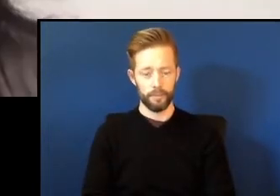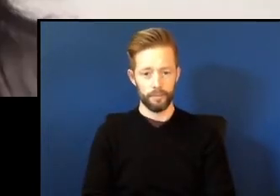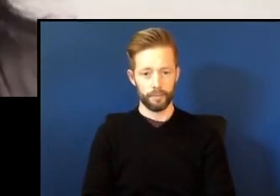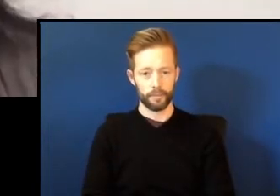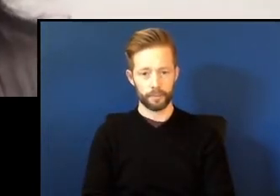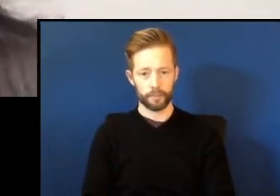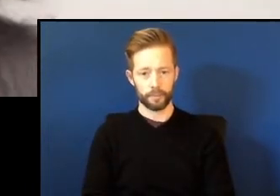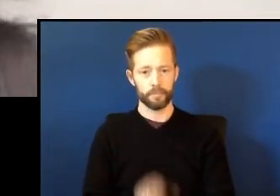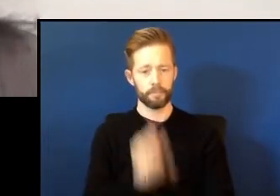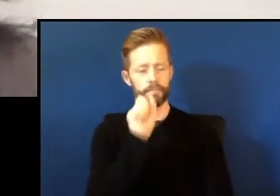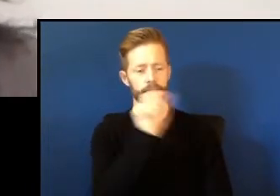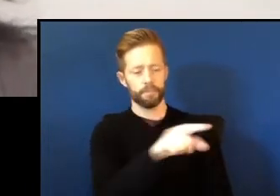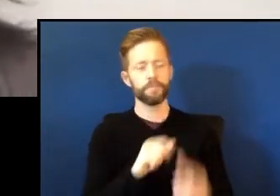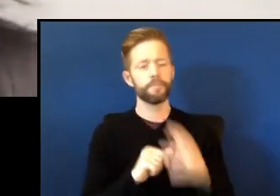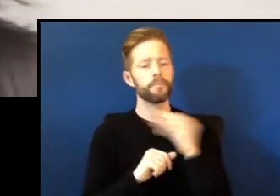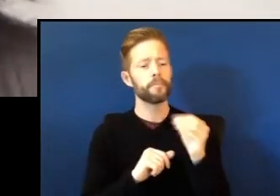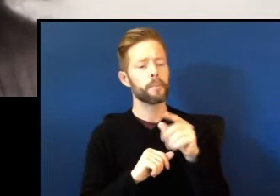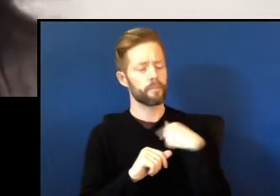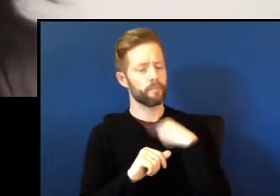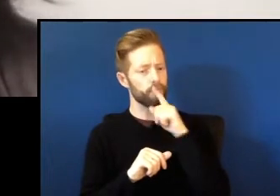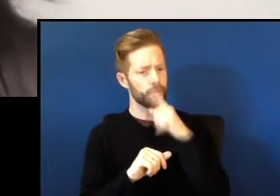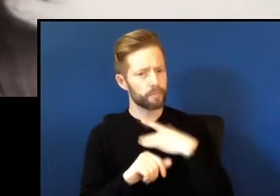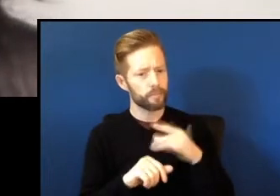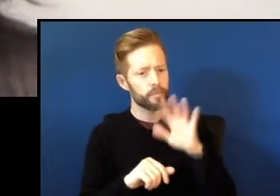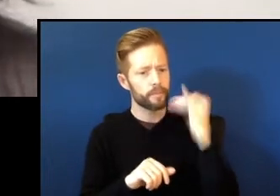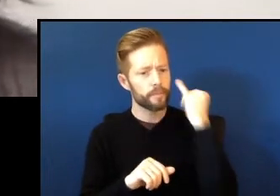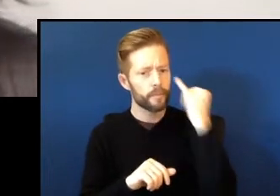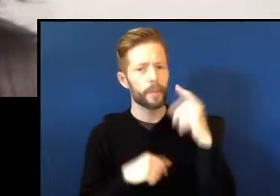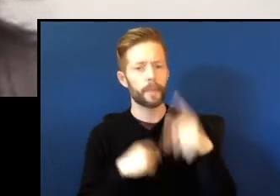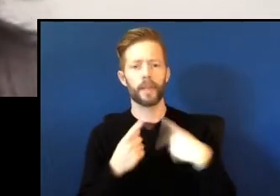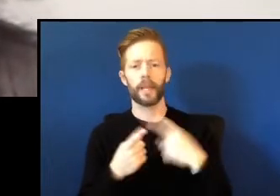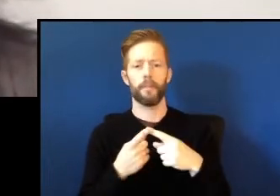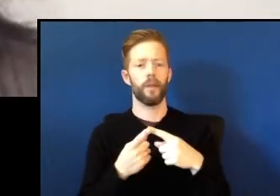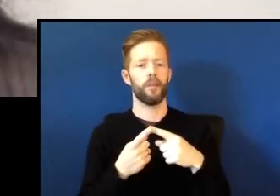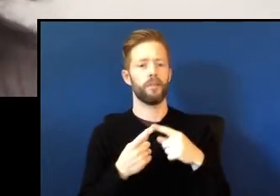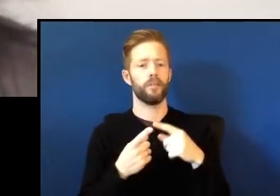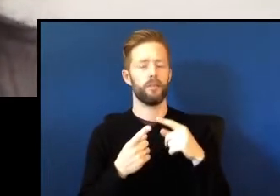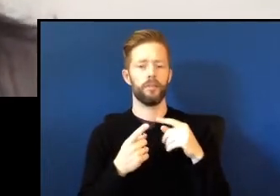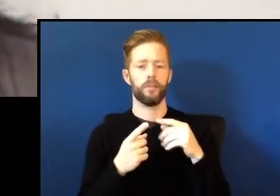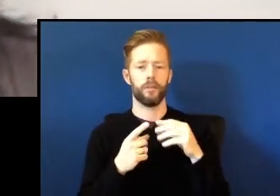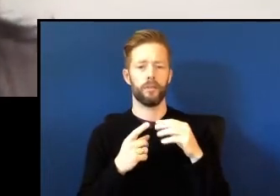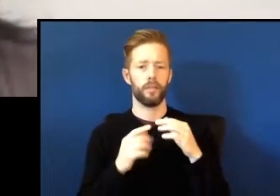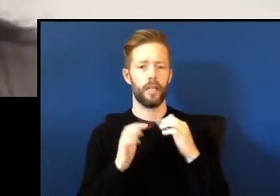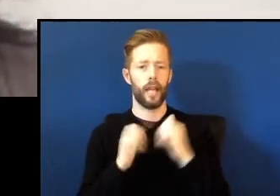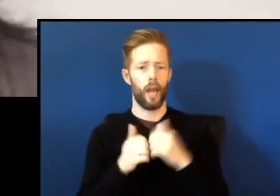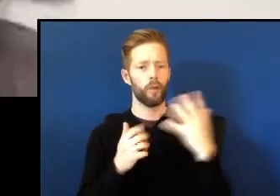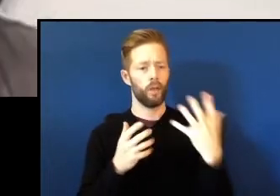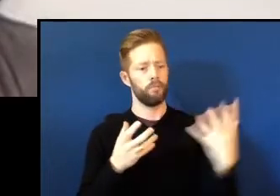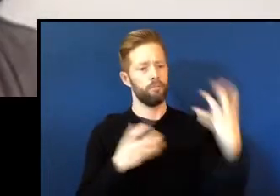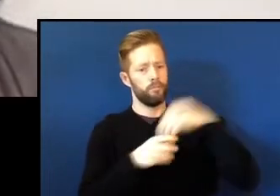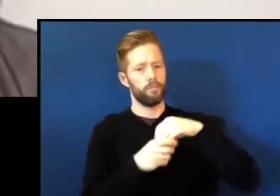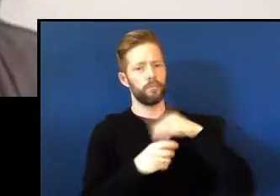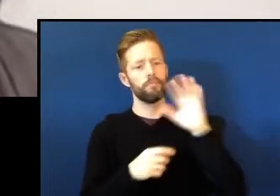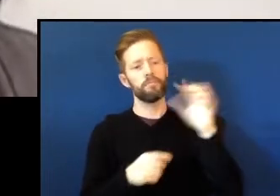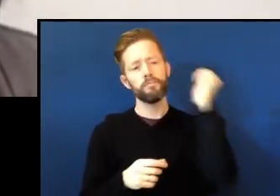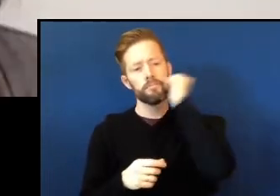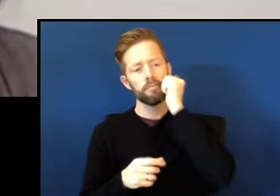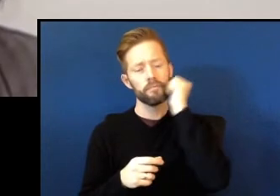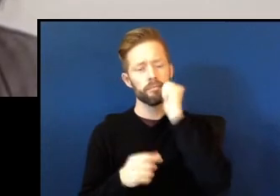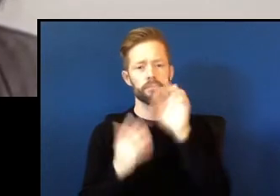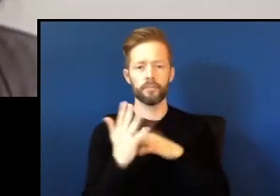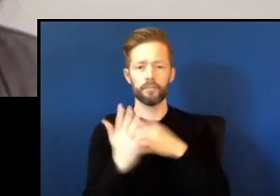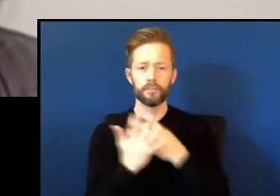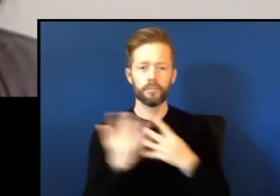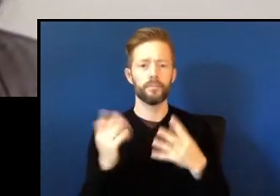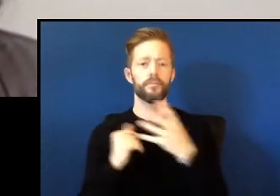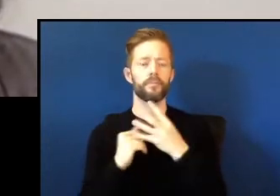And and because I really like your ideas about, how you can kind of embed this within your daily schedule, and